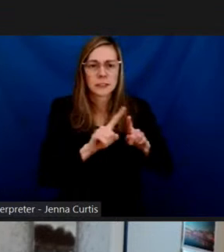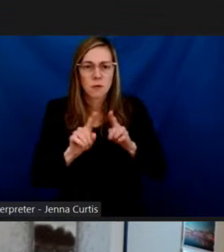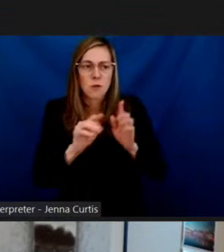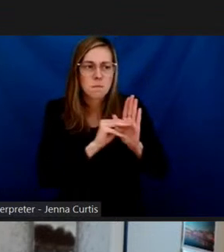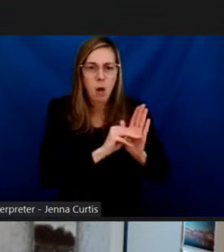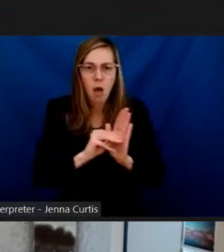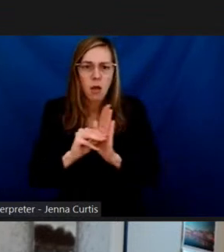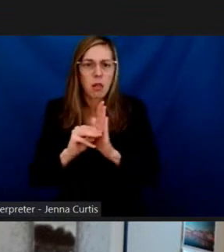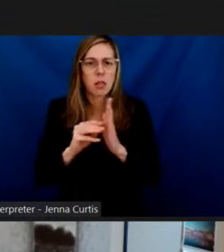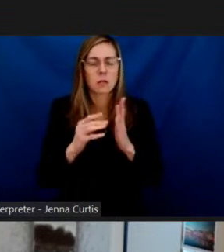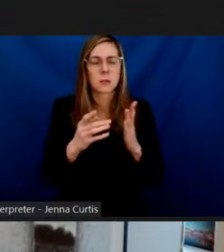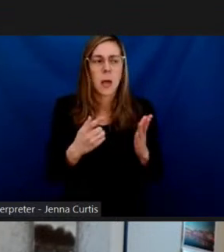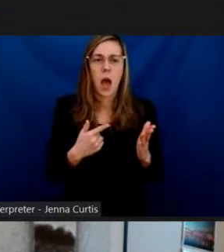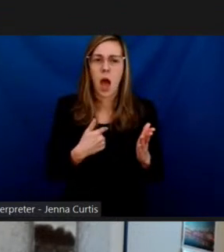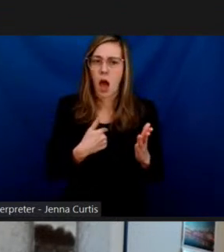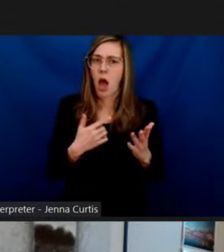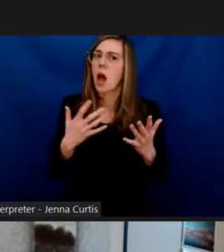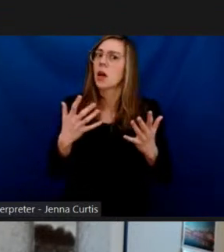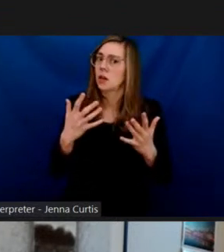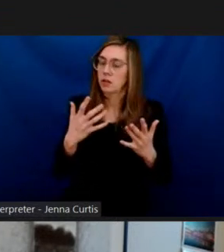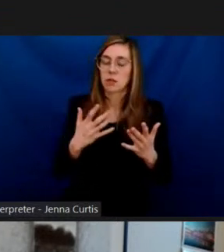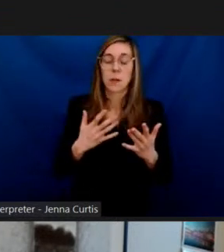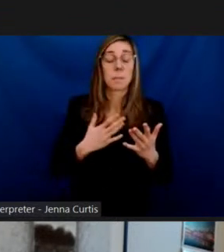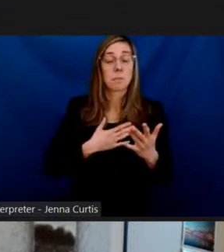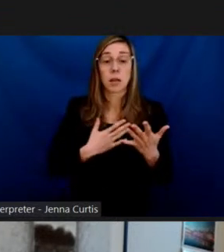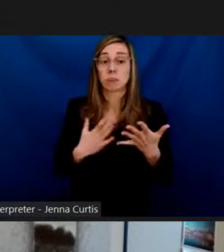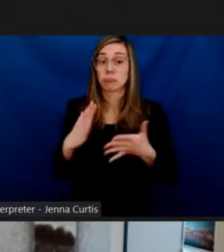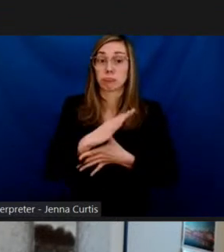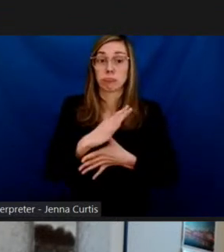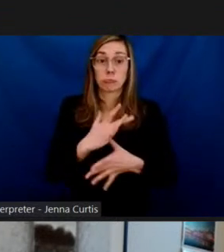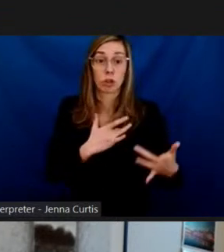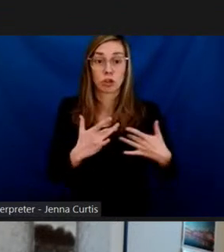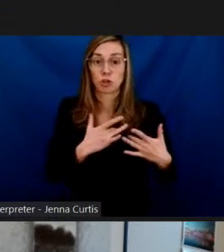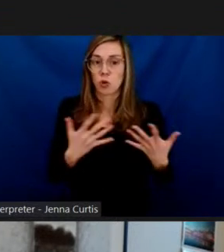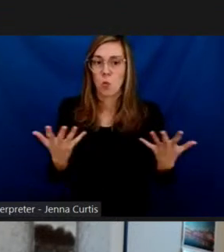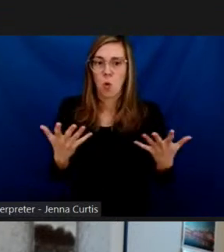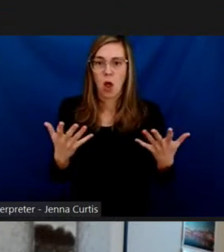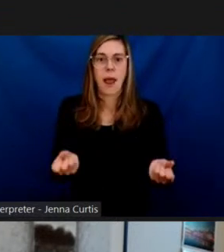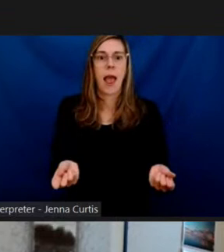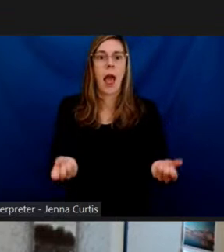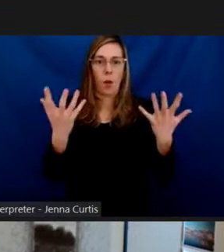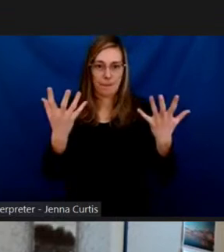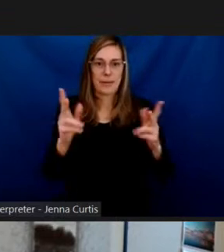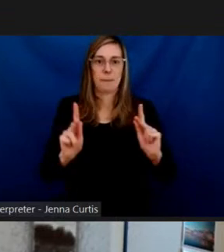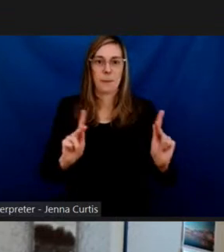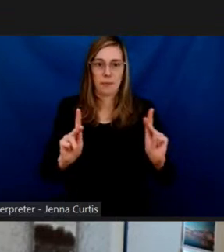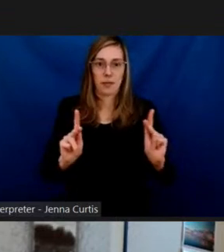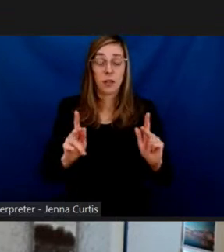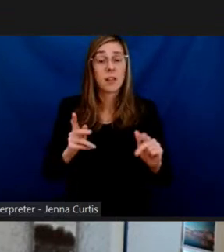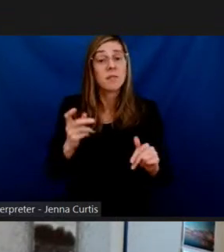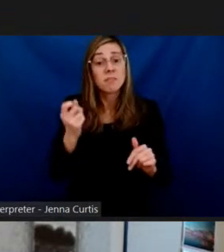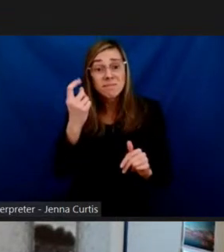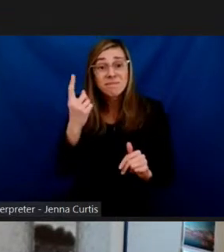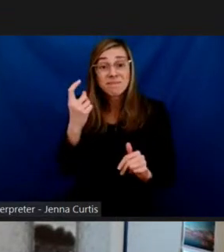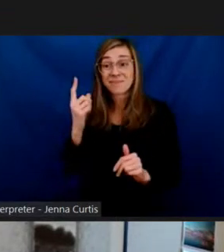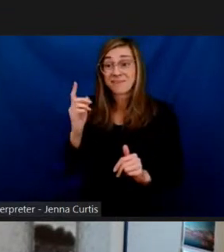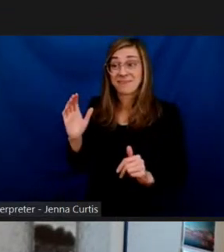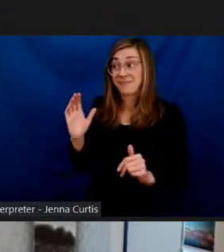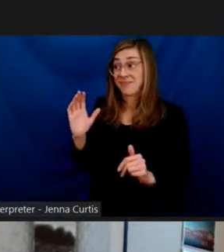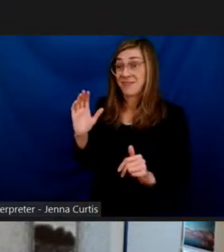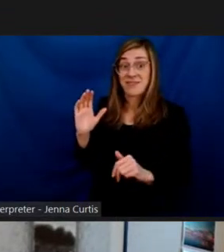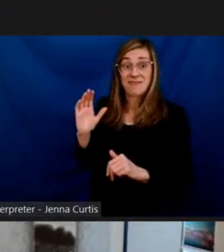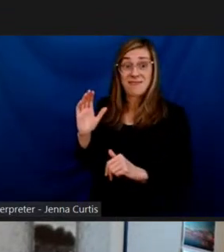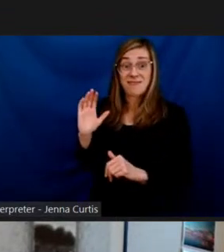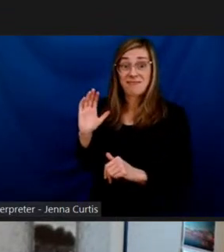at scale. And that last piece is the important part of this. We have thousands of people who are homeless on our streets